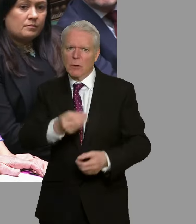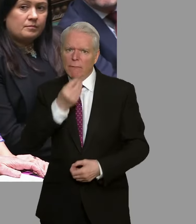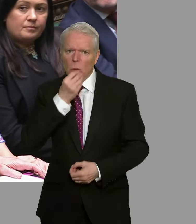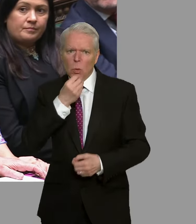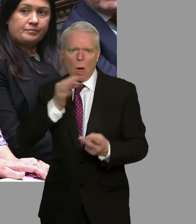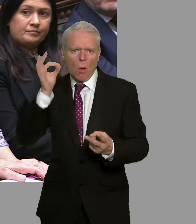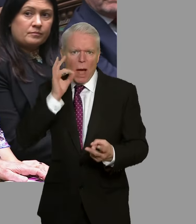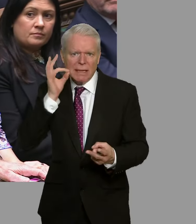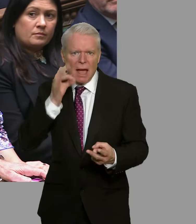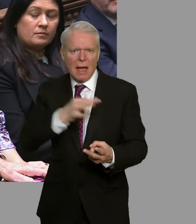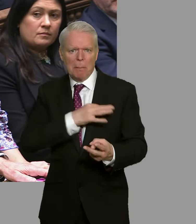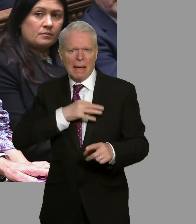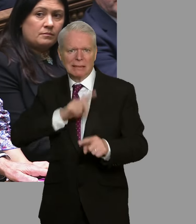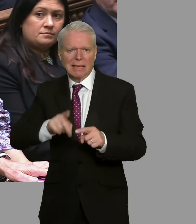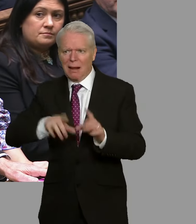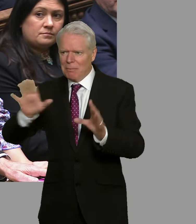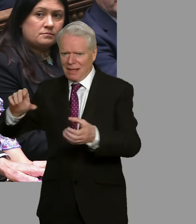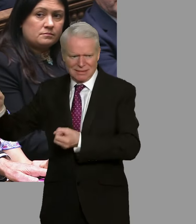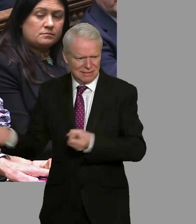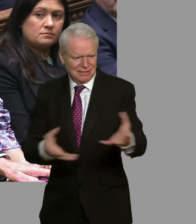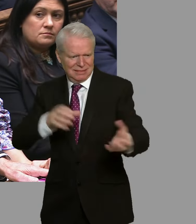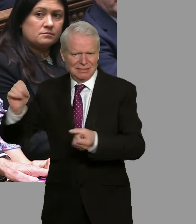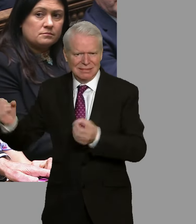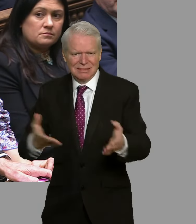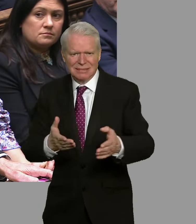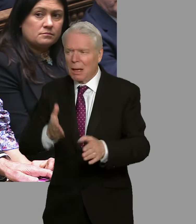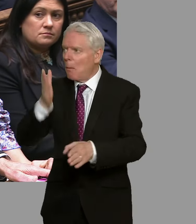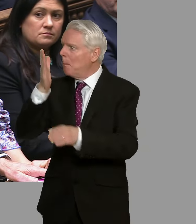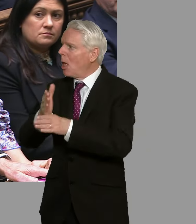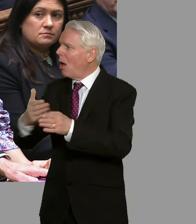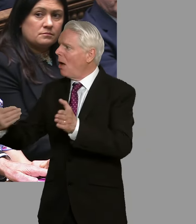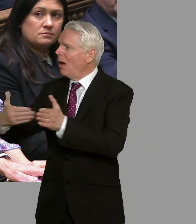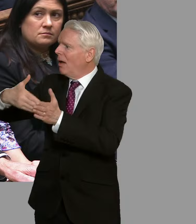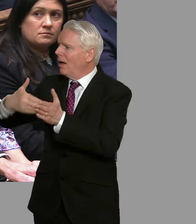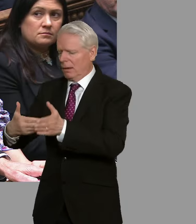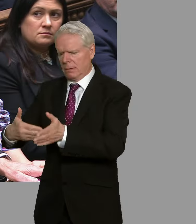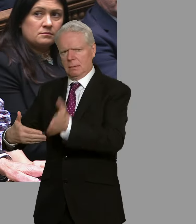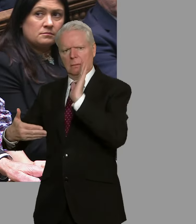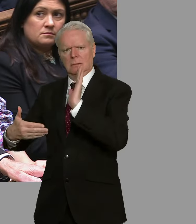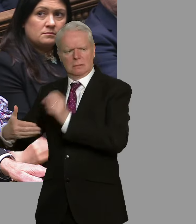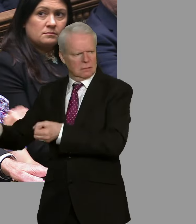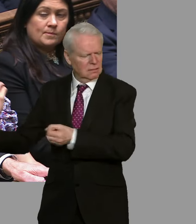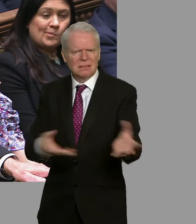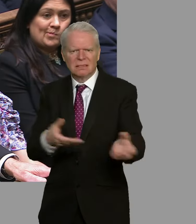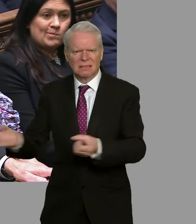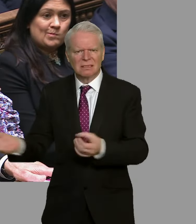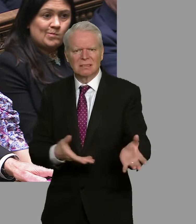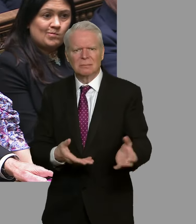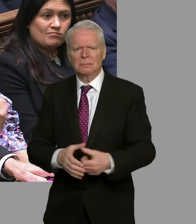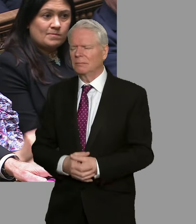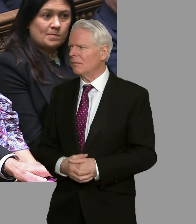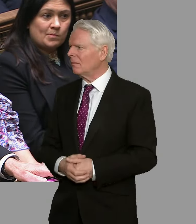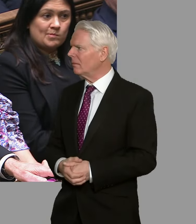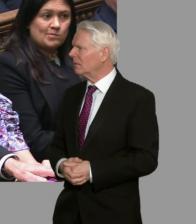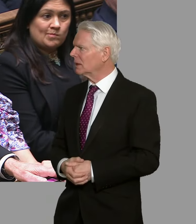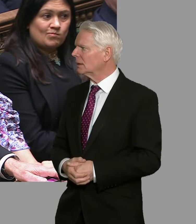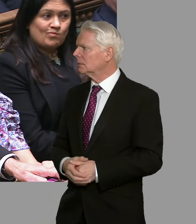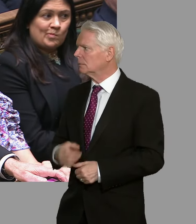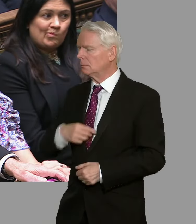worse. And we are working with other leaders urgently to bring about rapid and unimpeded flow